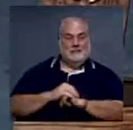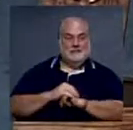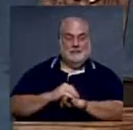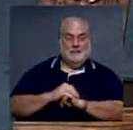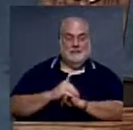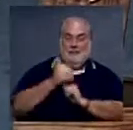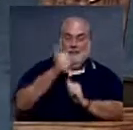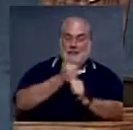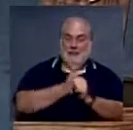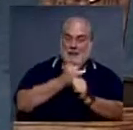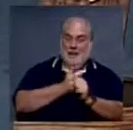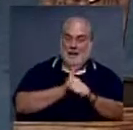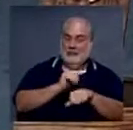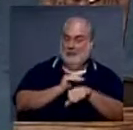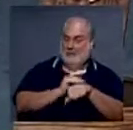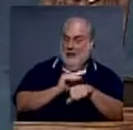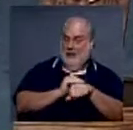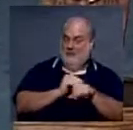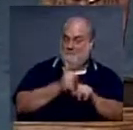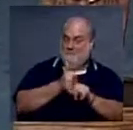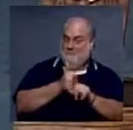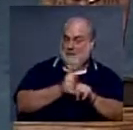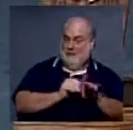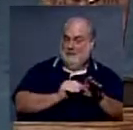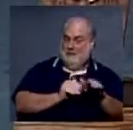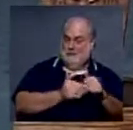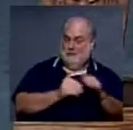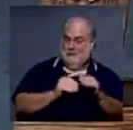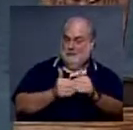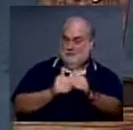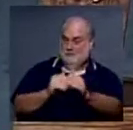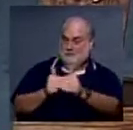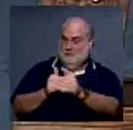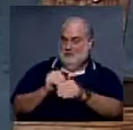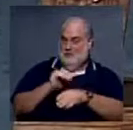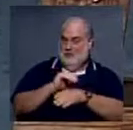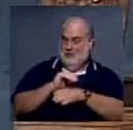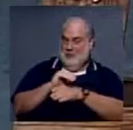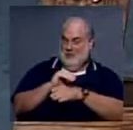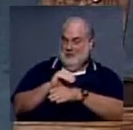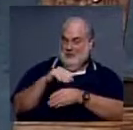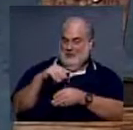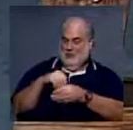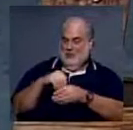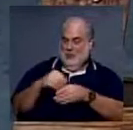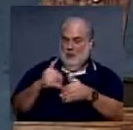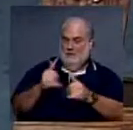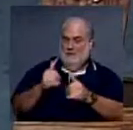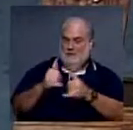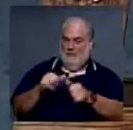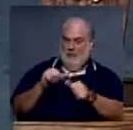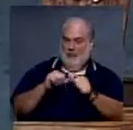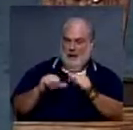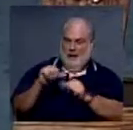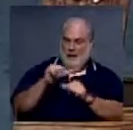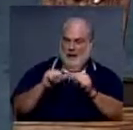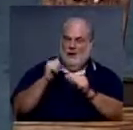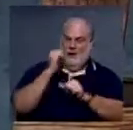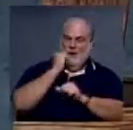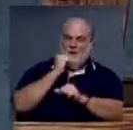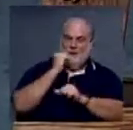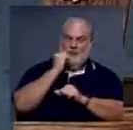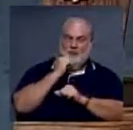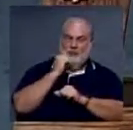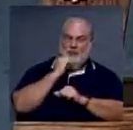will have its own hotel room each and every night. It's going to have an indoor play area for them to play each and every day.